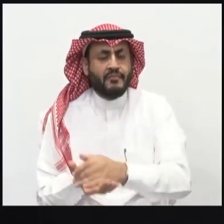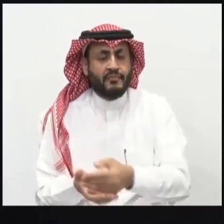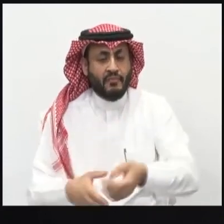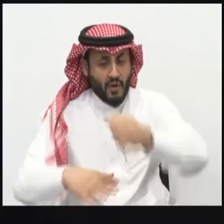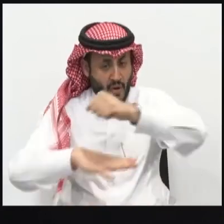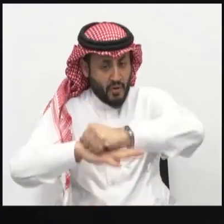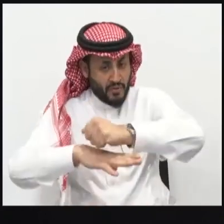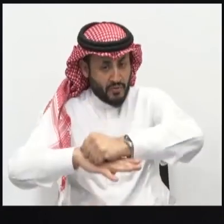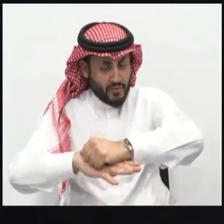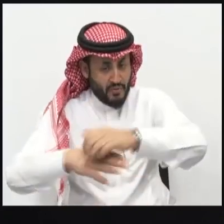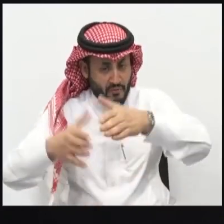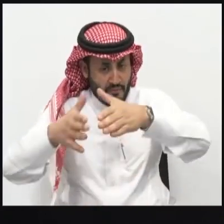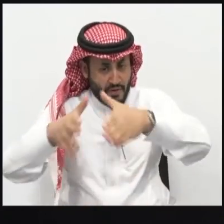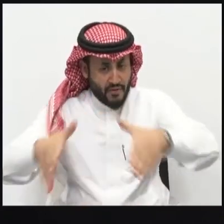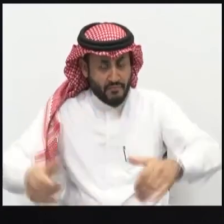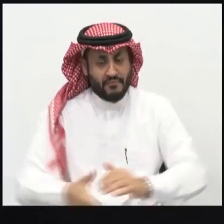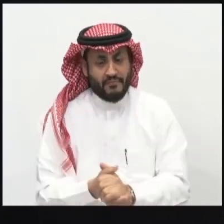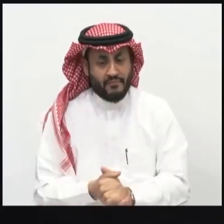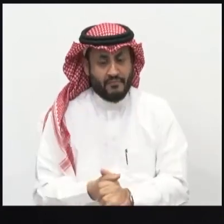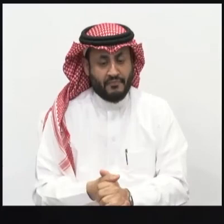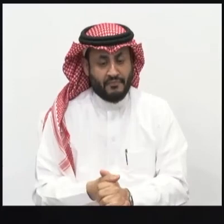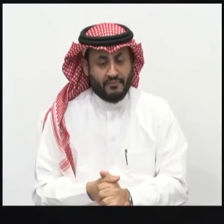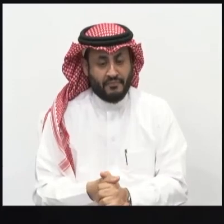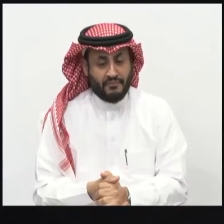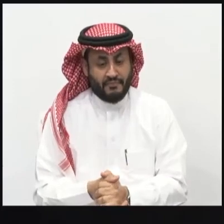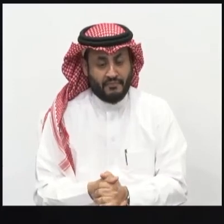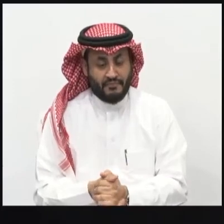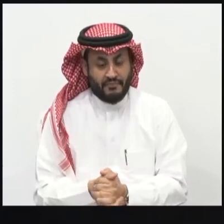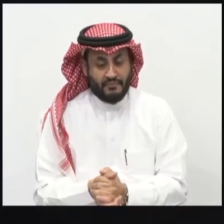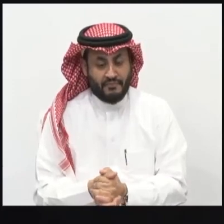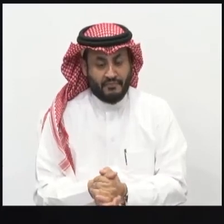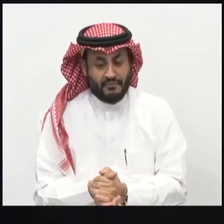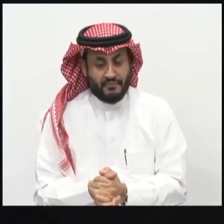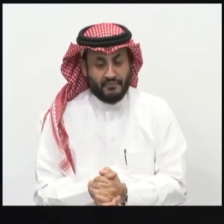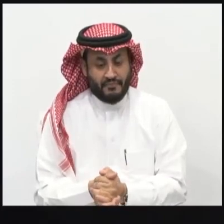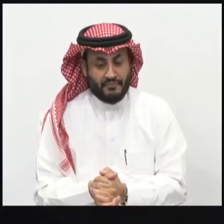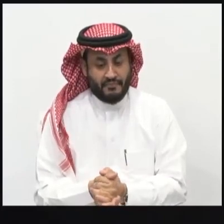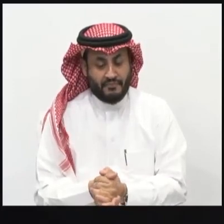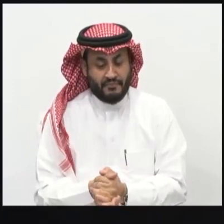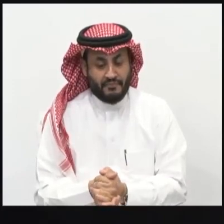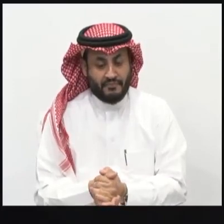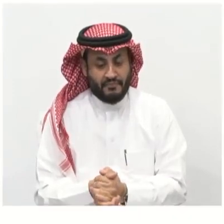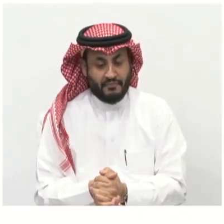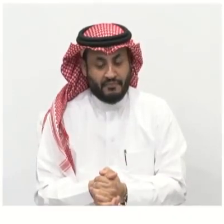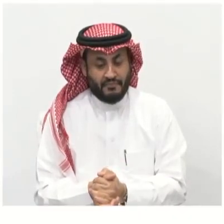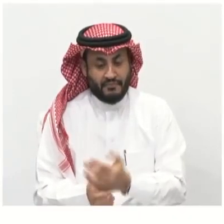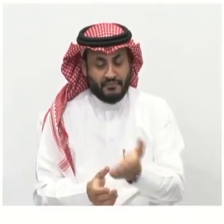On top of the mountain. So this is another word. This is another meaning for the word top, right? Let's